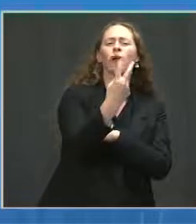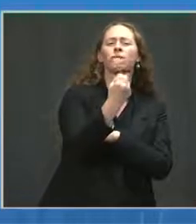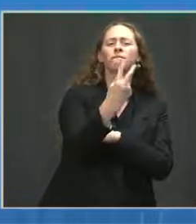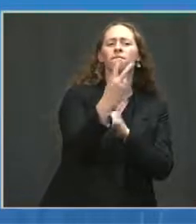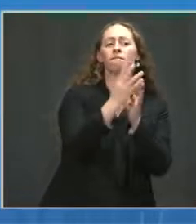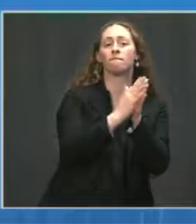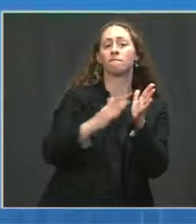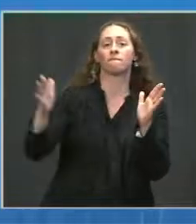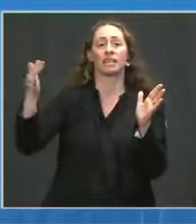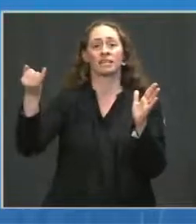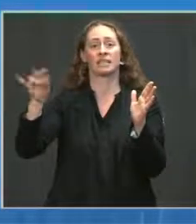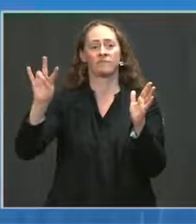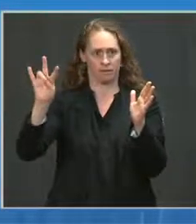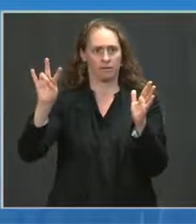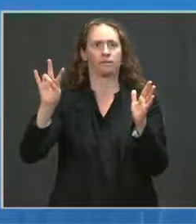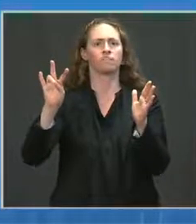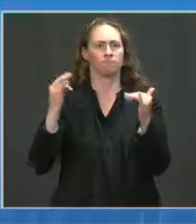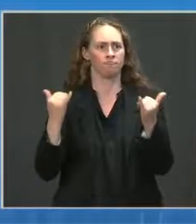very encouraging uptick.